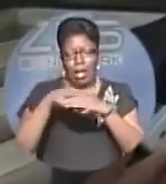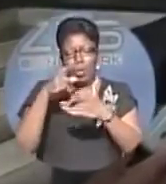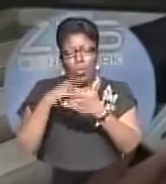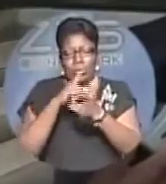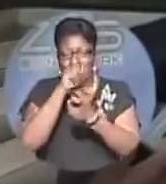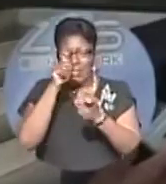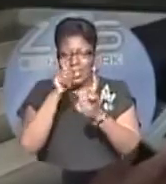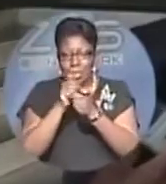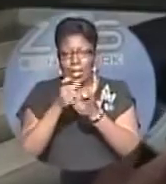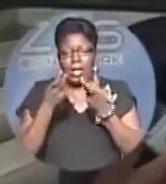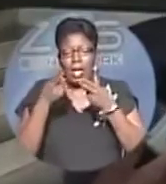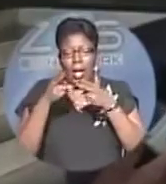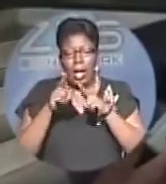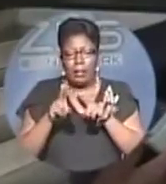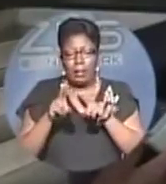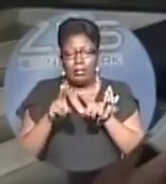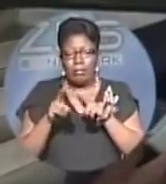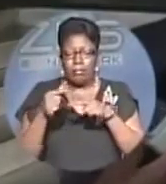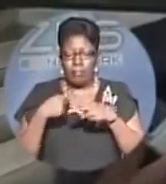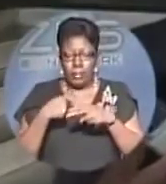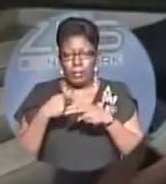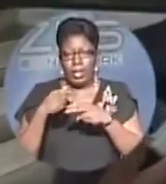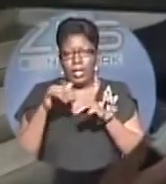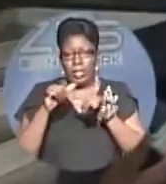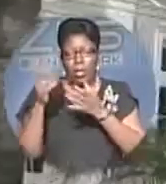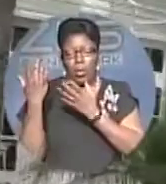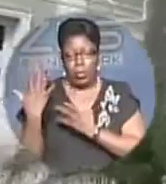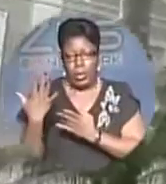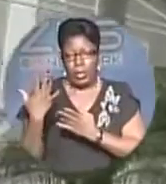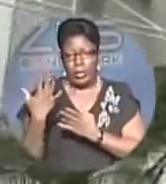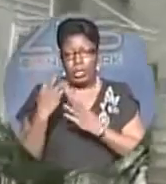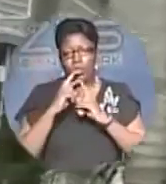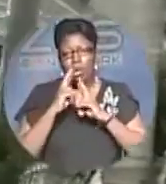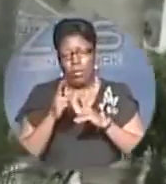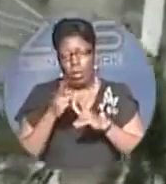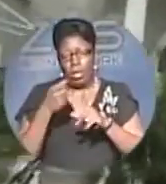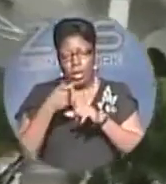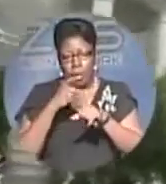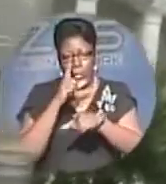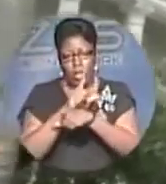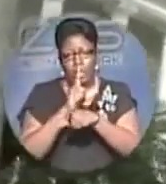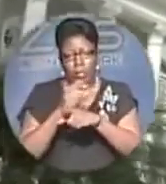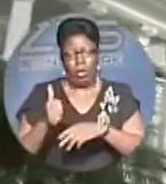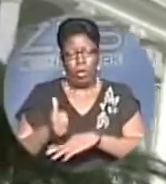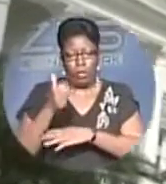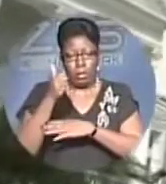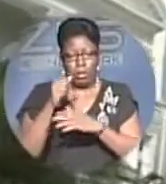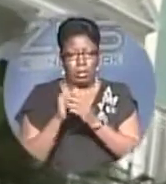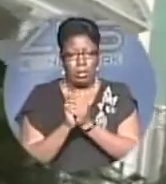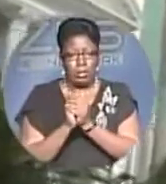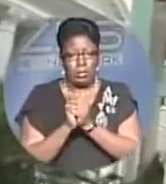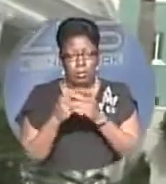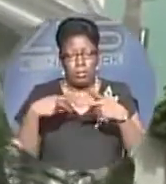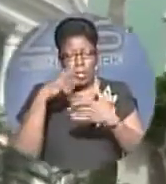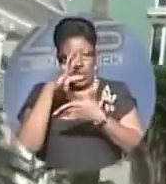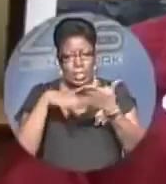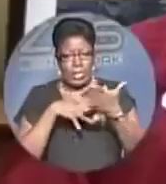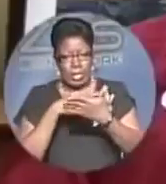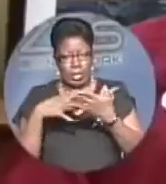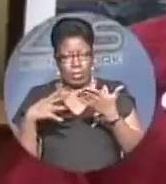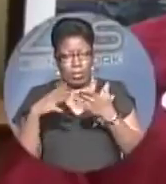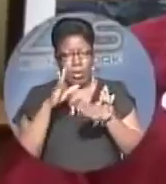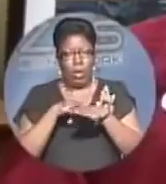had happened. I am still awaiting the report from those labor officers. A meeting has been scheduled between all parties concerned